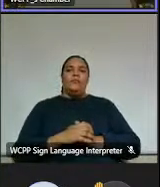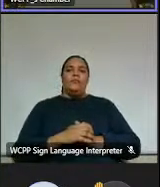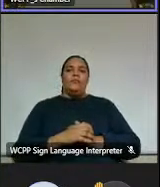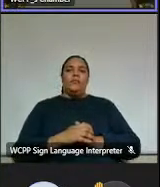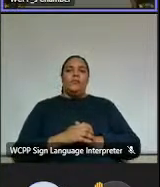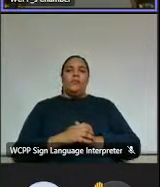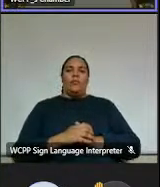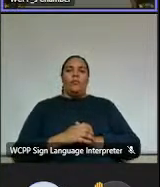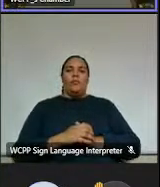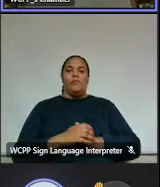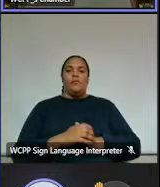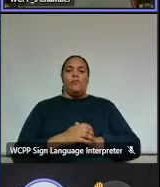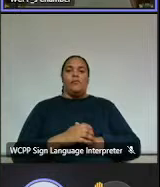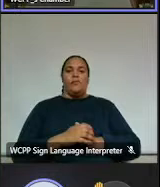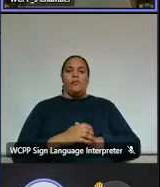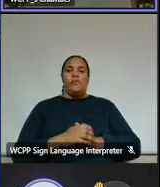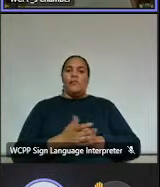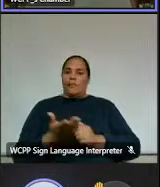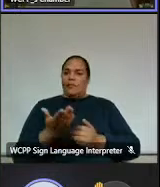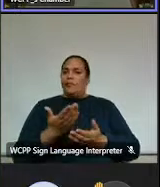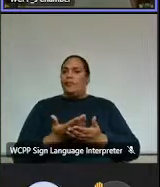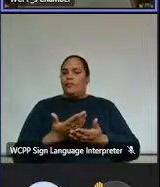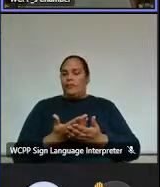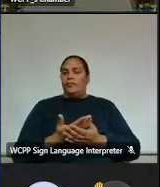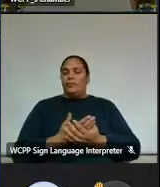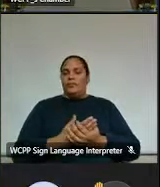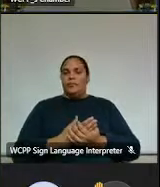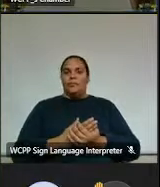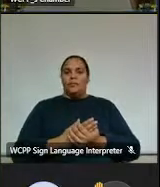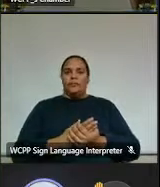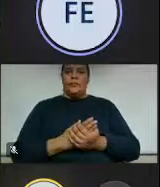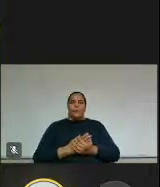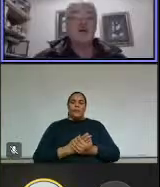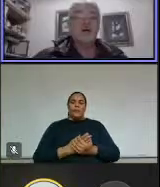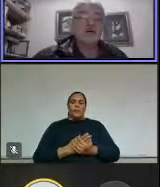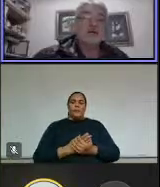Sorry, Mr. Erasmus, if you'd like to, I can do so.